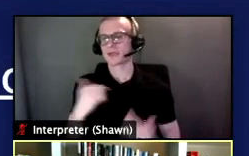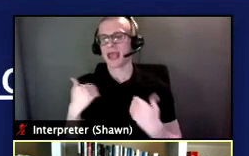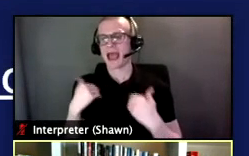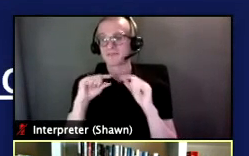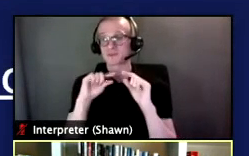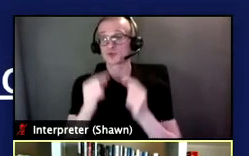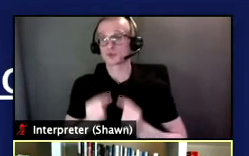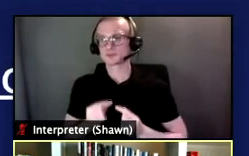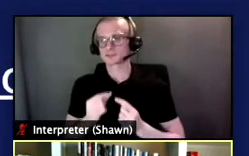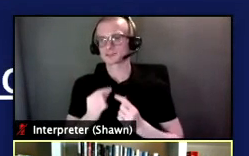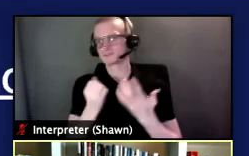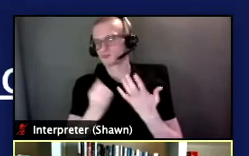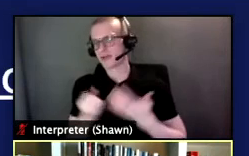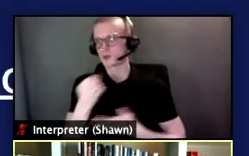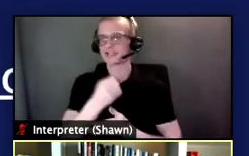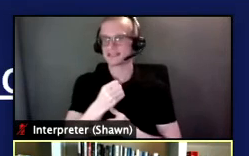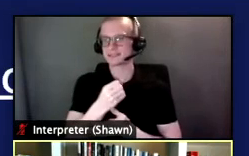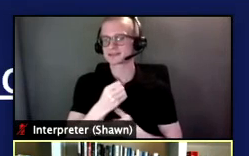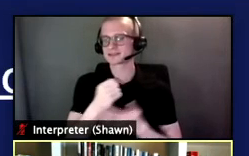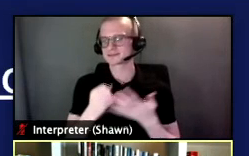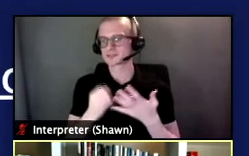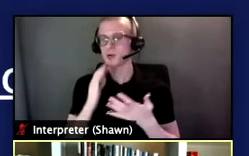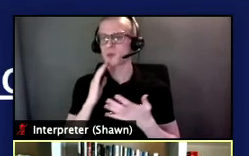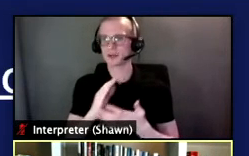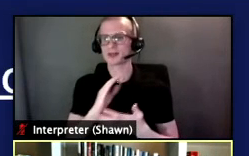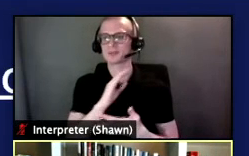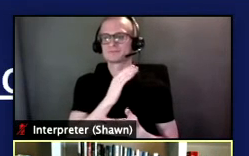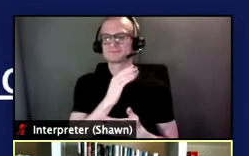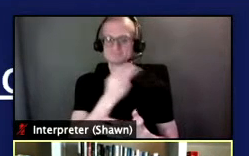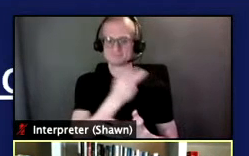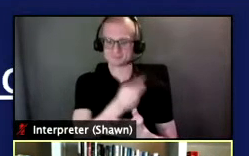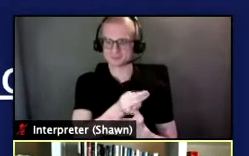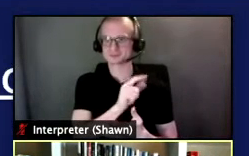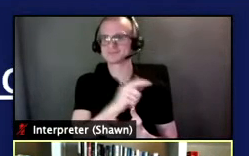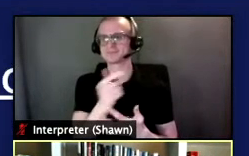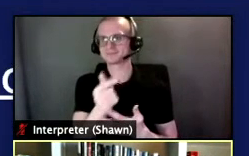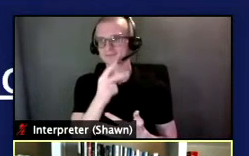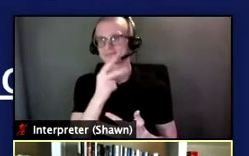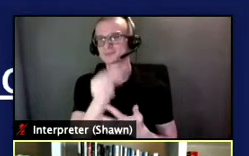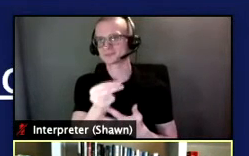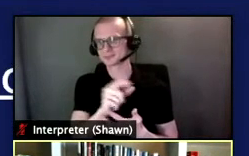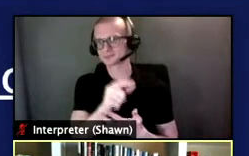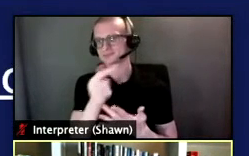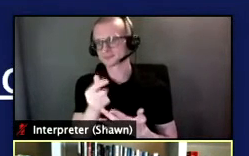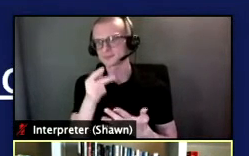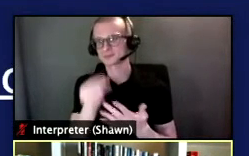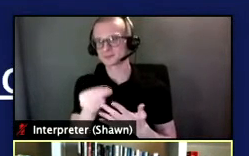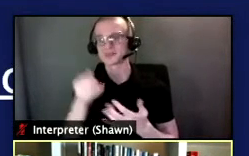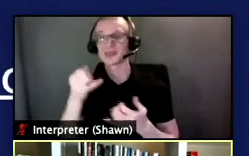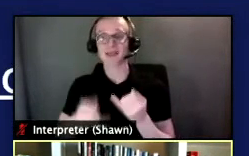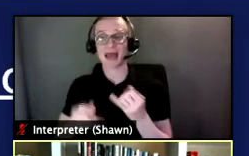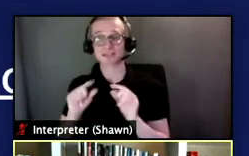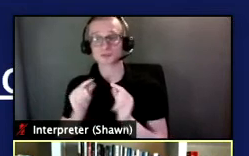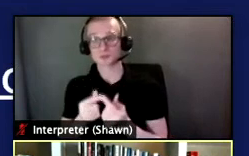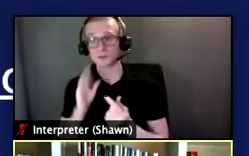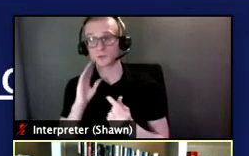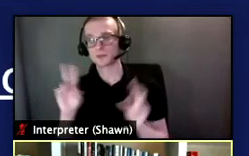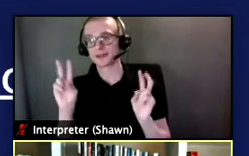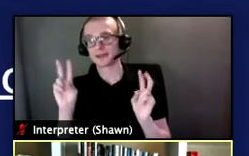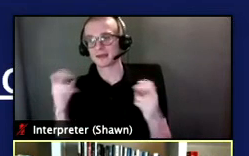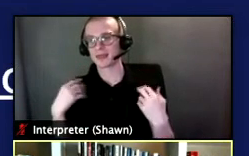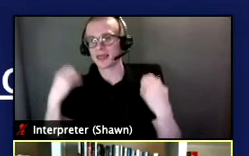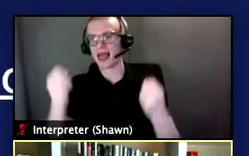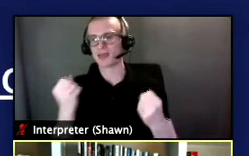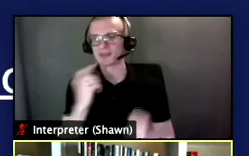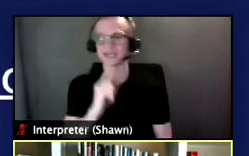through each of those. The last group is the healthy 18 to 64-year-olds who are kind of left over after you've